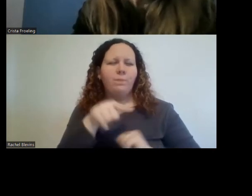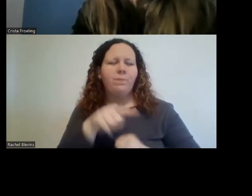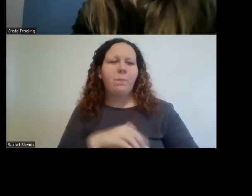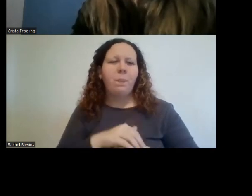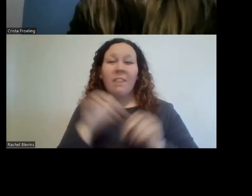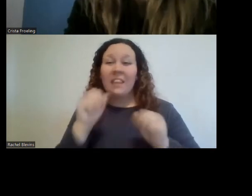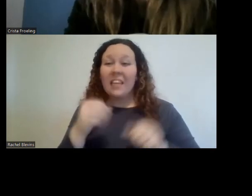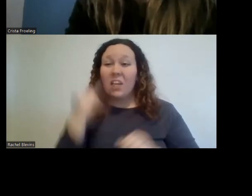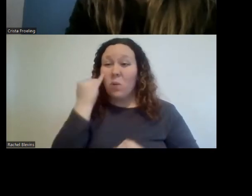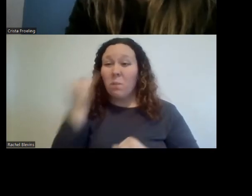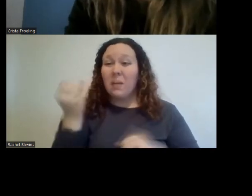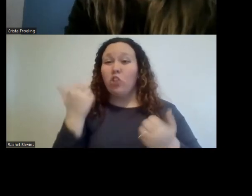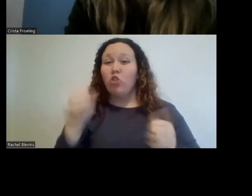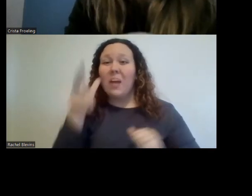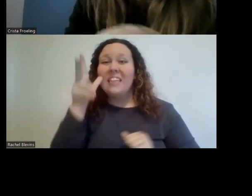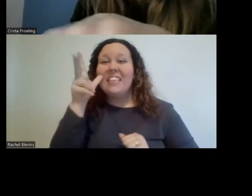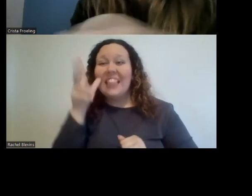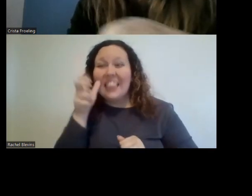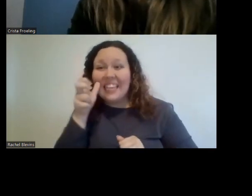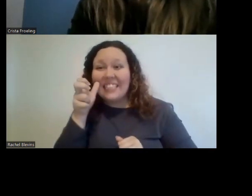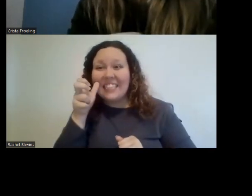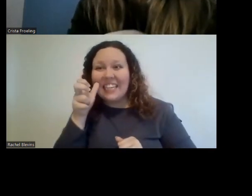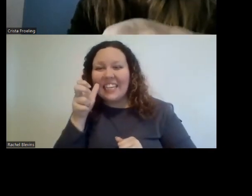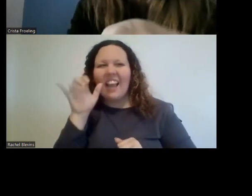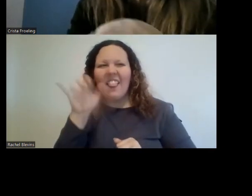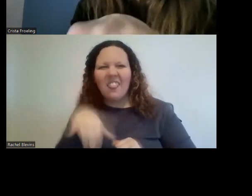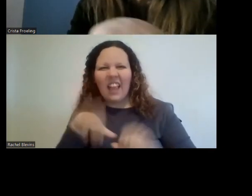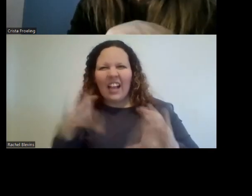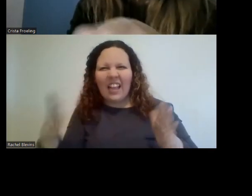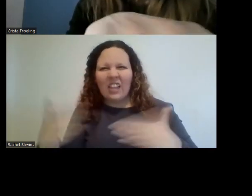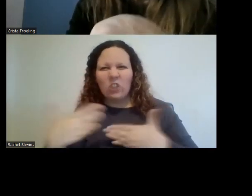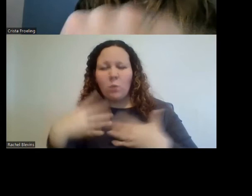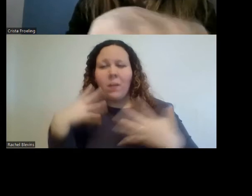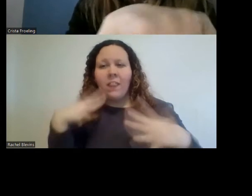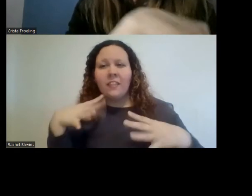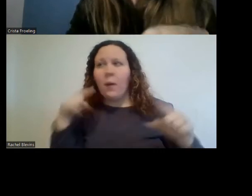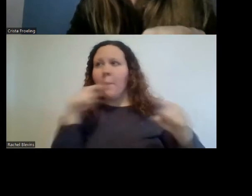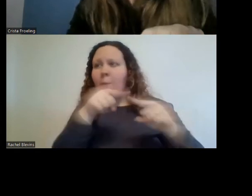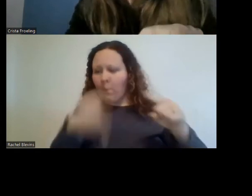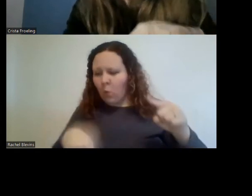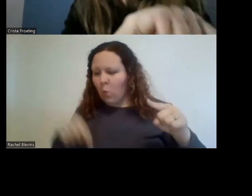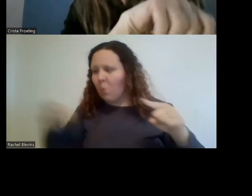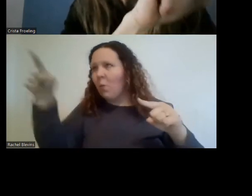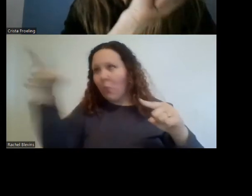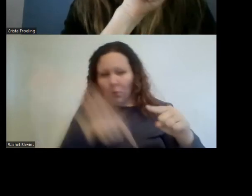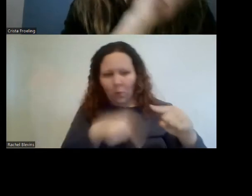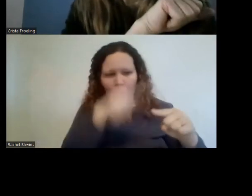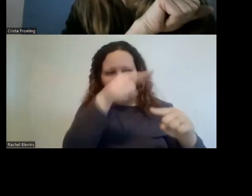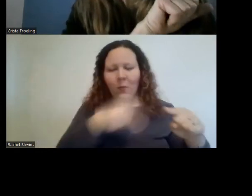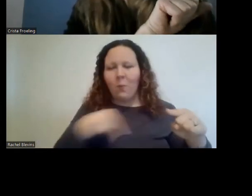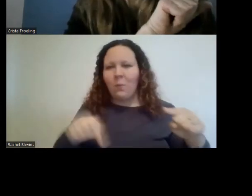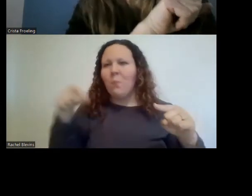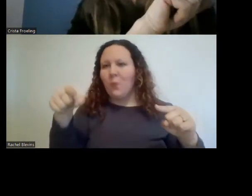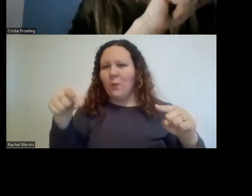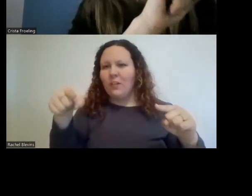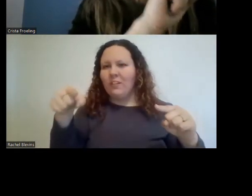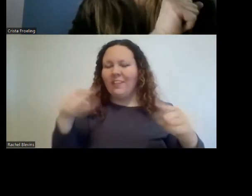trying to listen in that classroom? The sound is bouncing all around. I don't know if you've